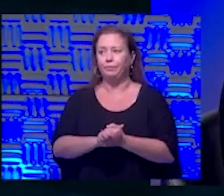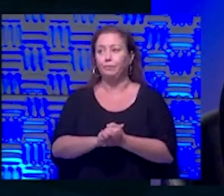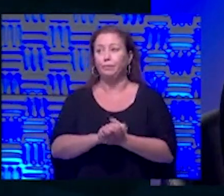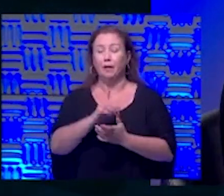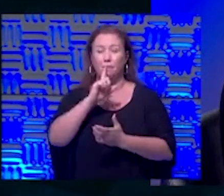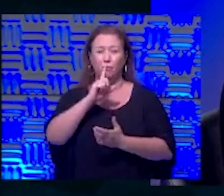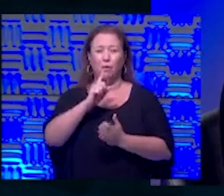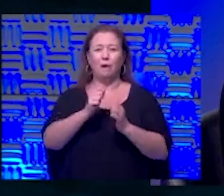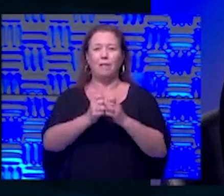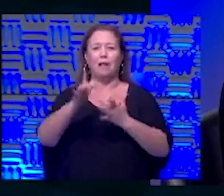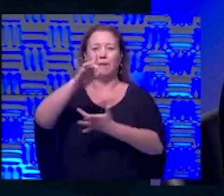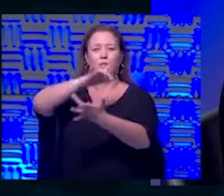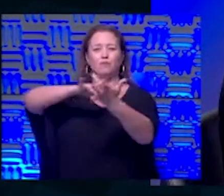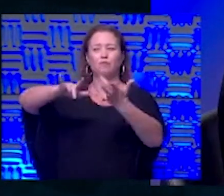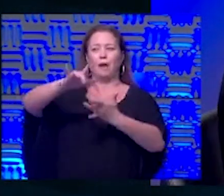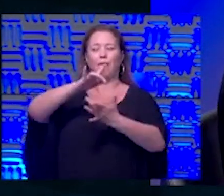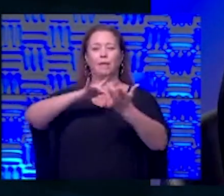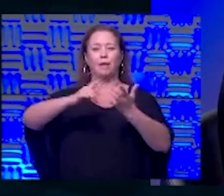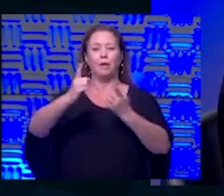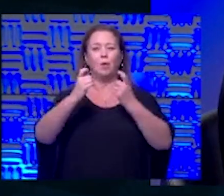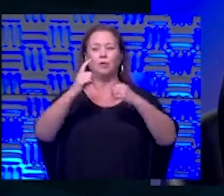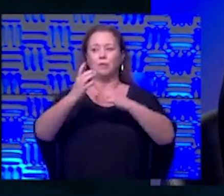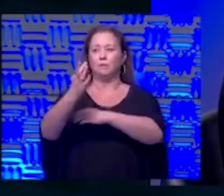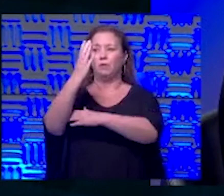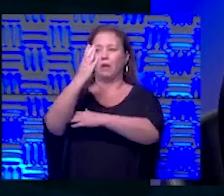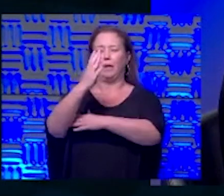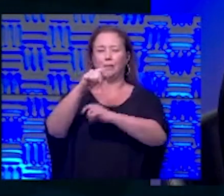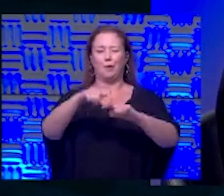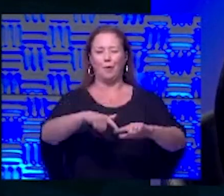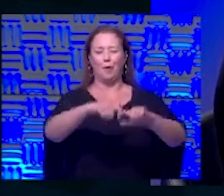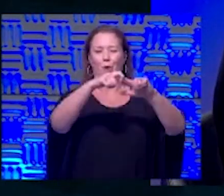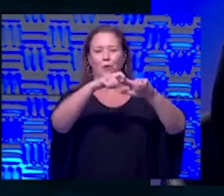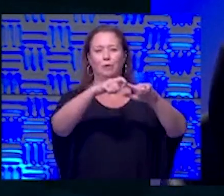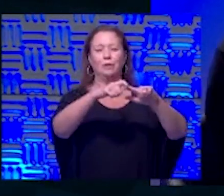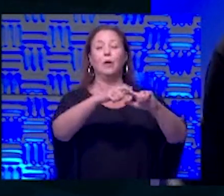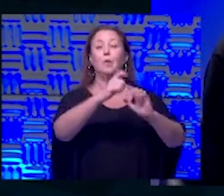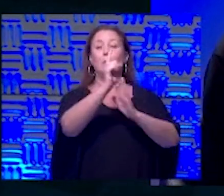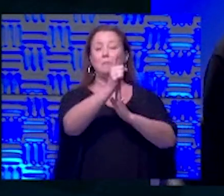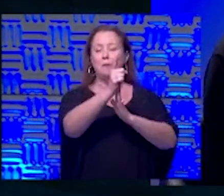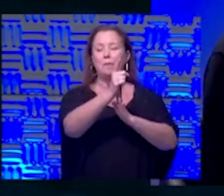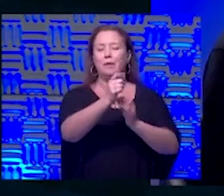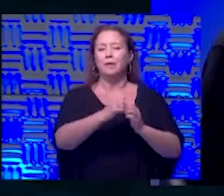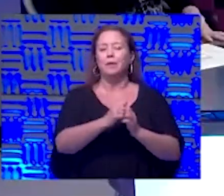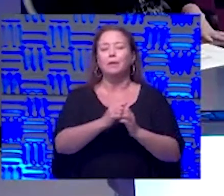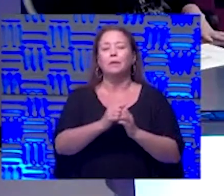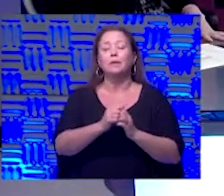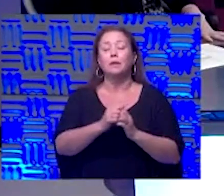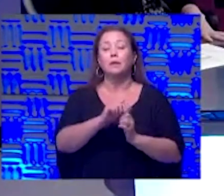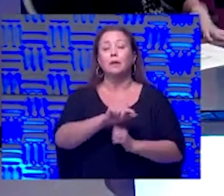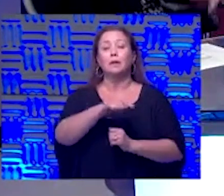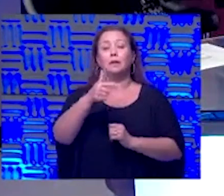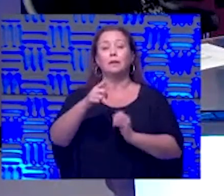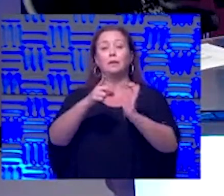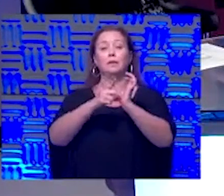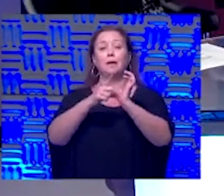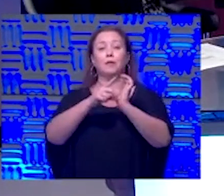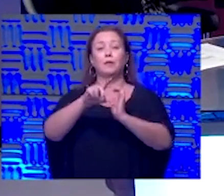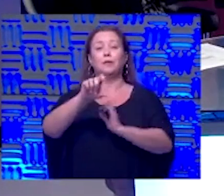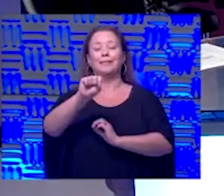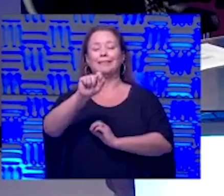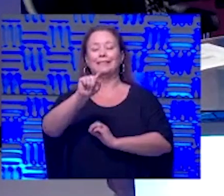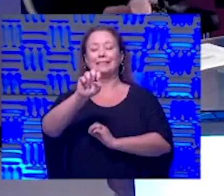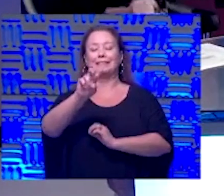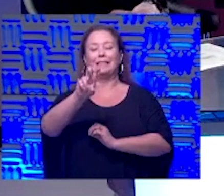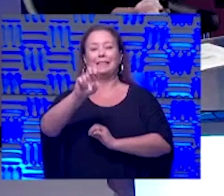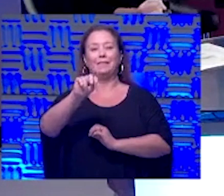of traveling questions this morning, so hang with us. We'll get back with you in just a moment. Dr. Hawkinson, thank you. I want to turn now to Dr. Stephen Lauer. Again, thanks